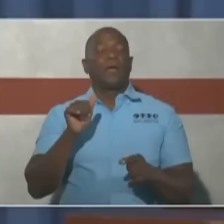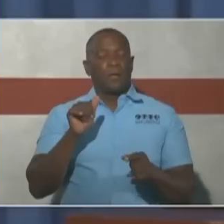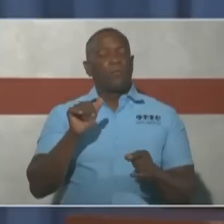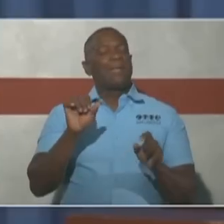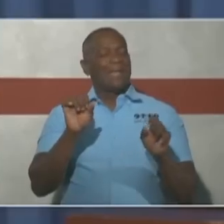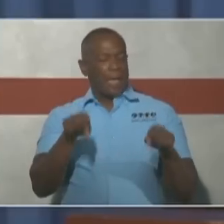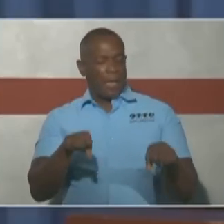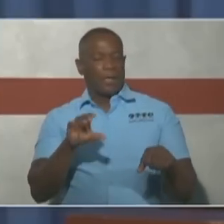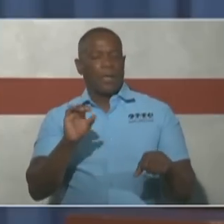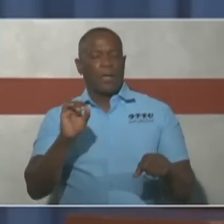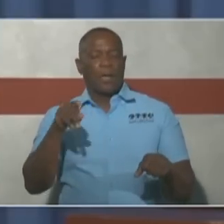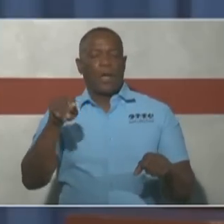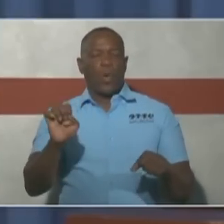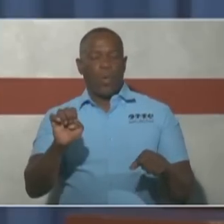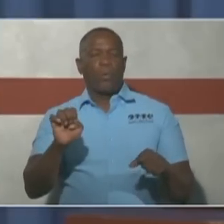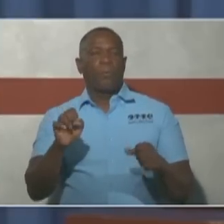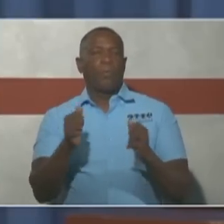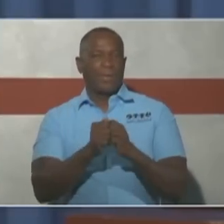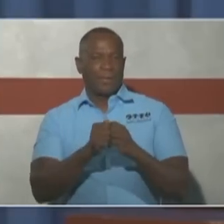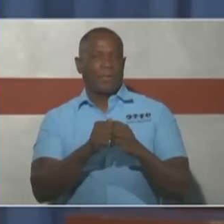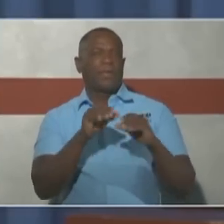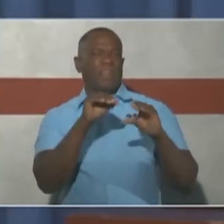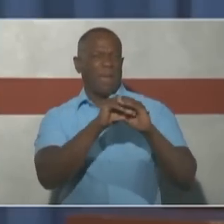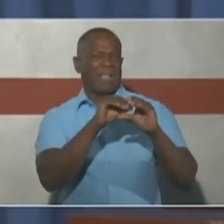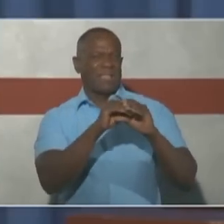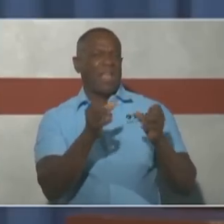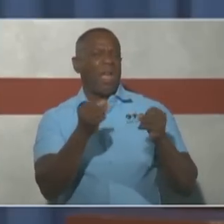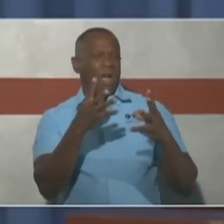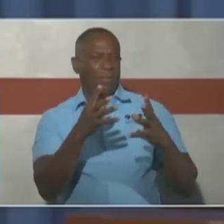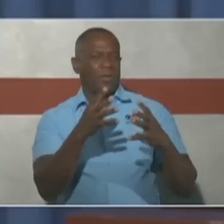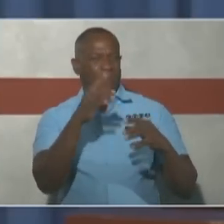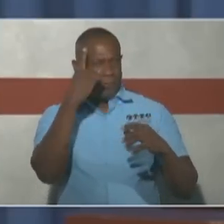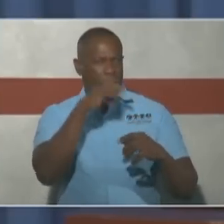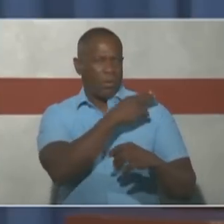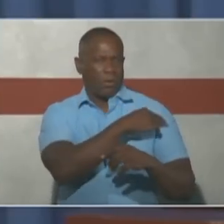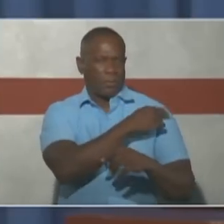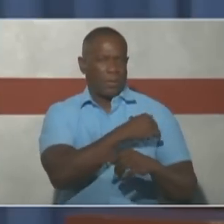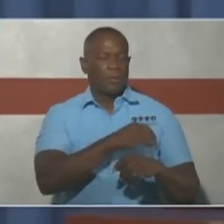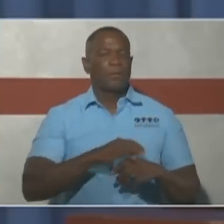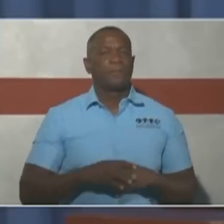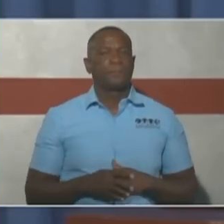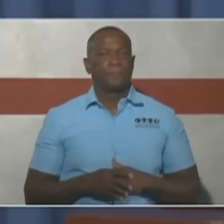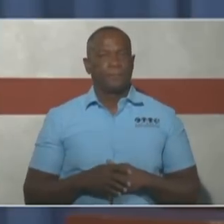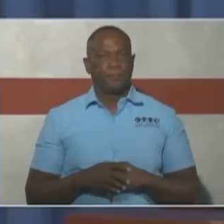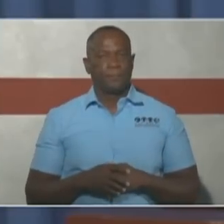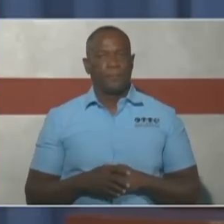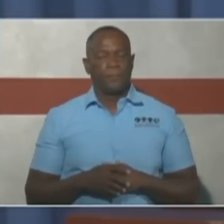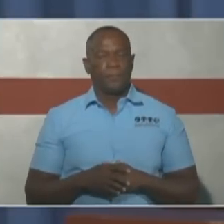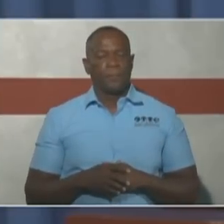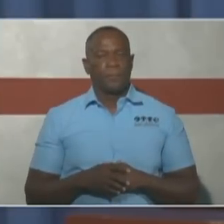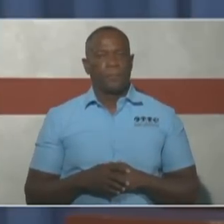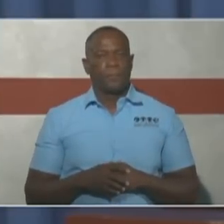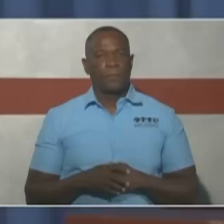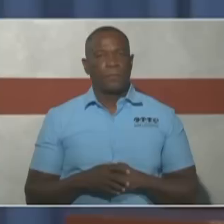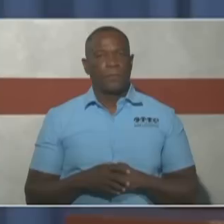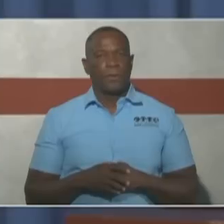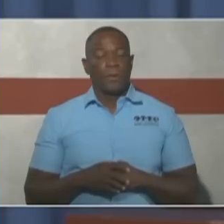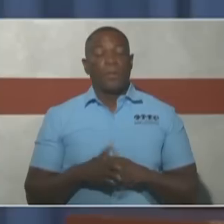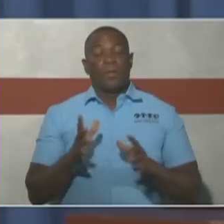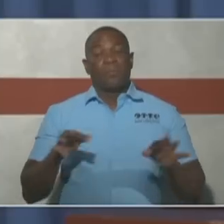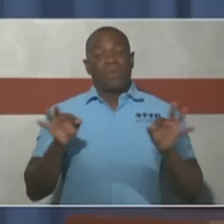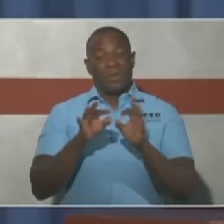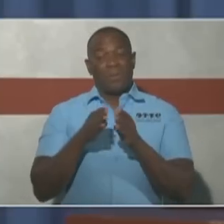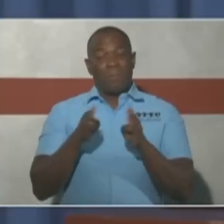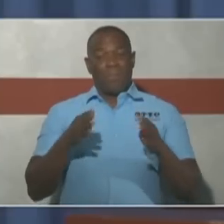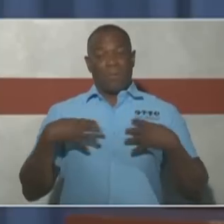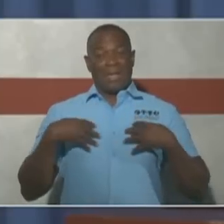the trends on a daily basis, and we can upscale our capacity in a proactive manner, as we have been doing. Now, all of these